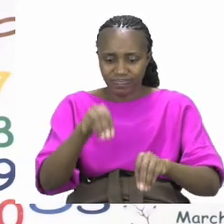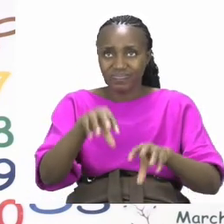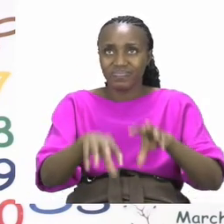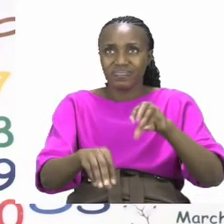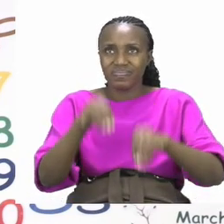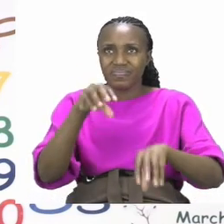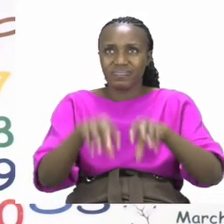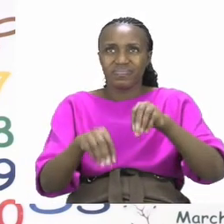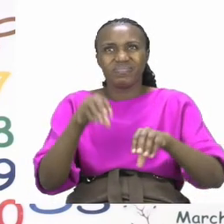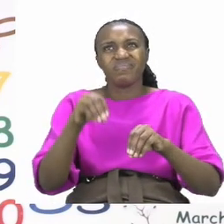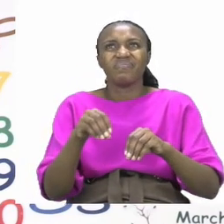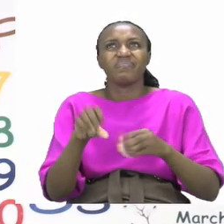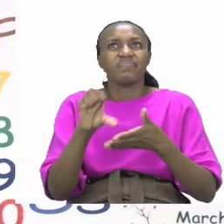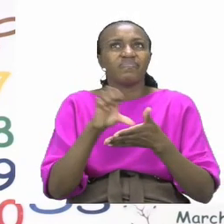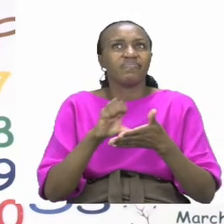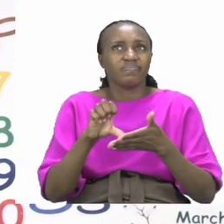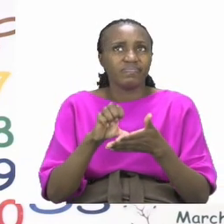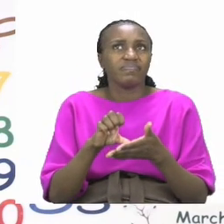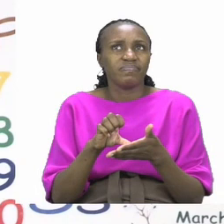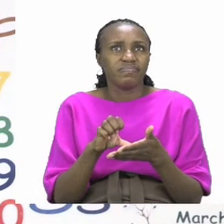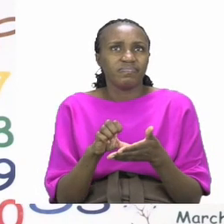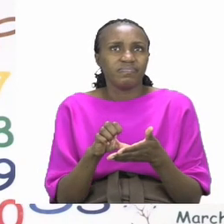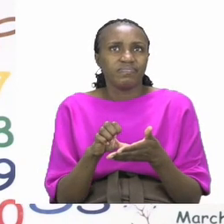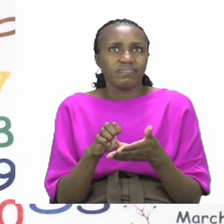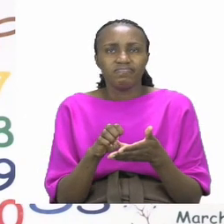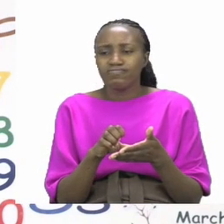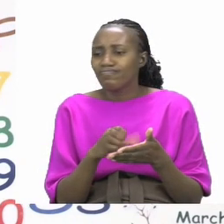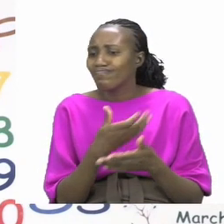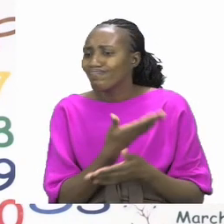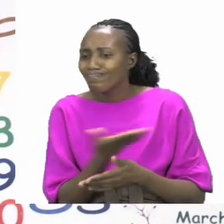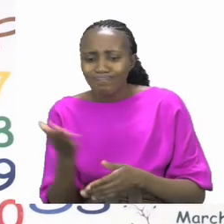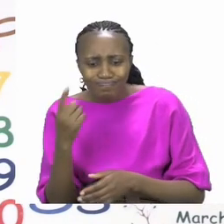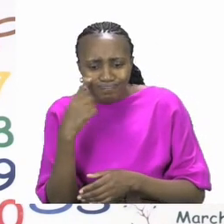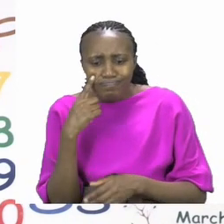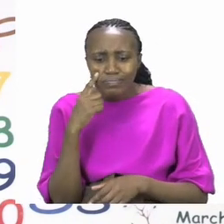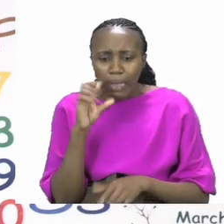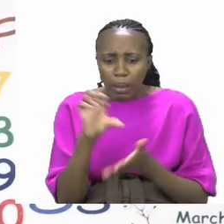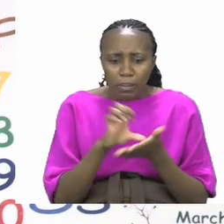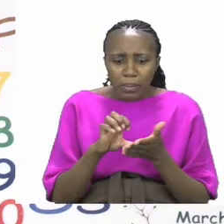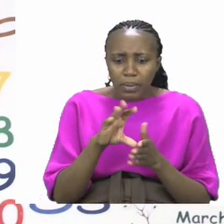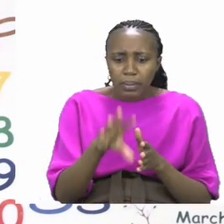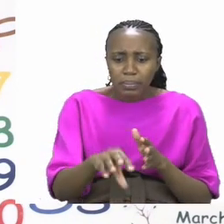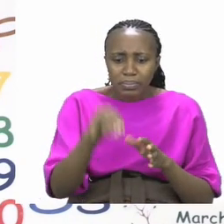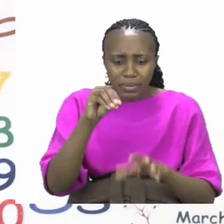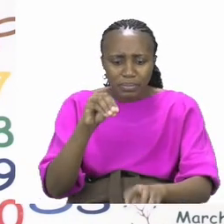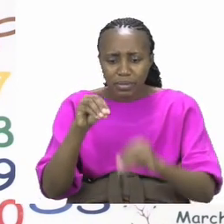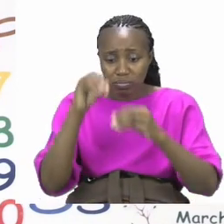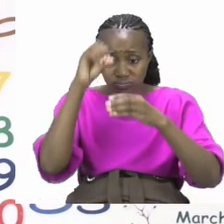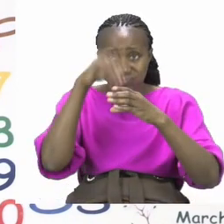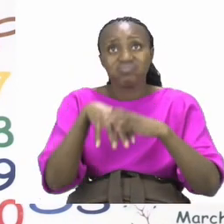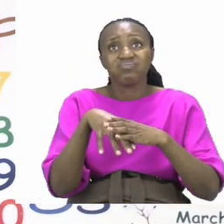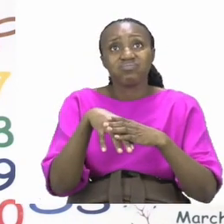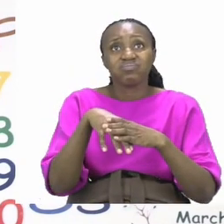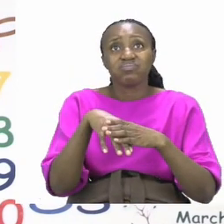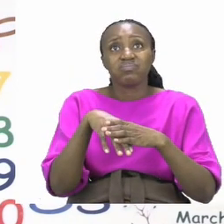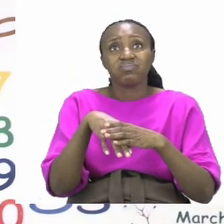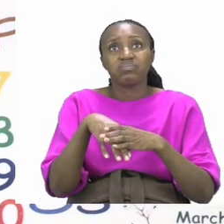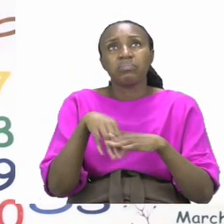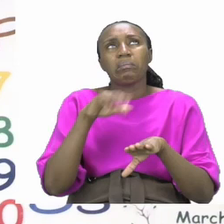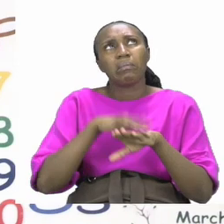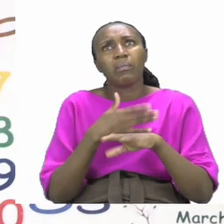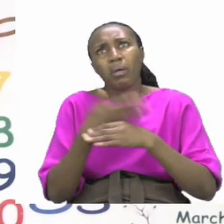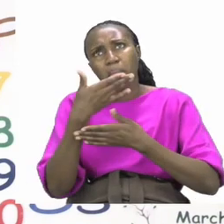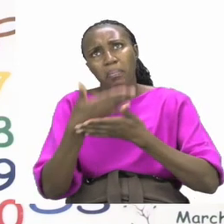up litter, boys and girls, that means we are taking away any of the rubbish that fell on the floor. For example,